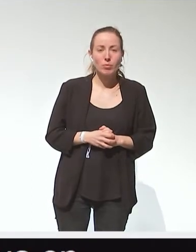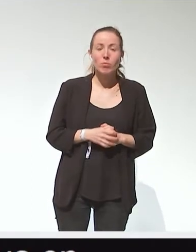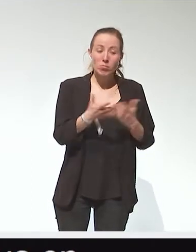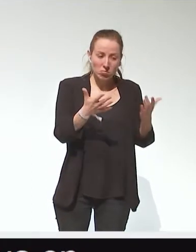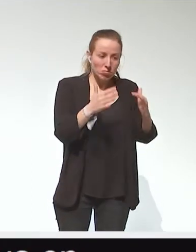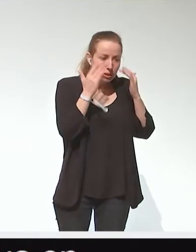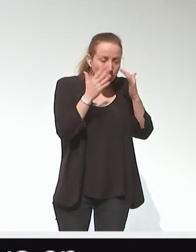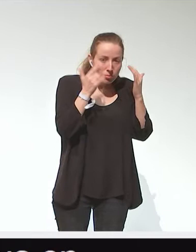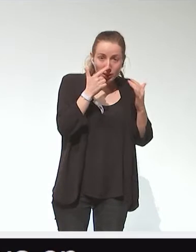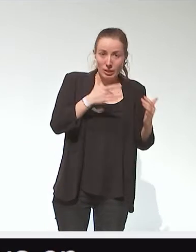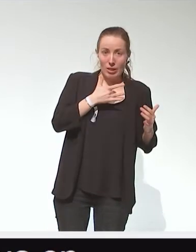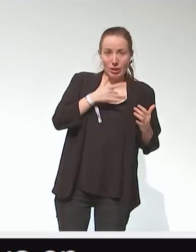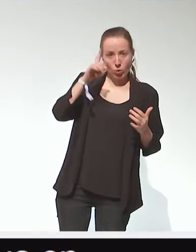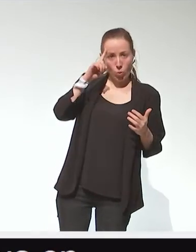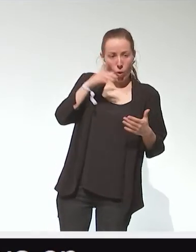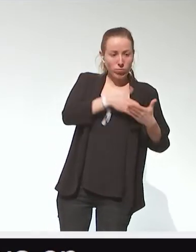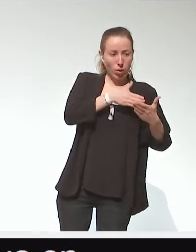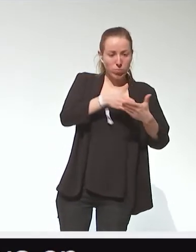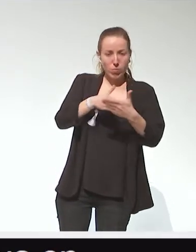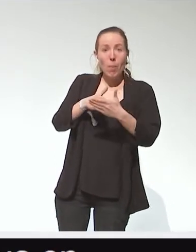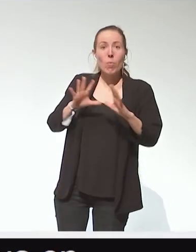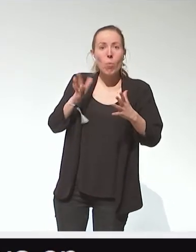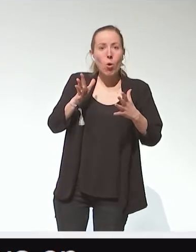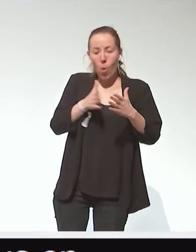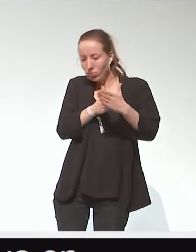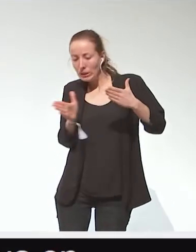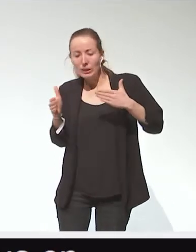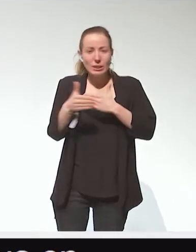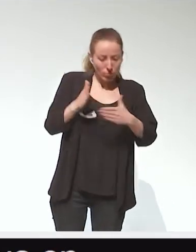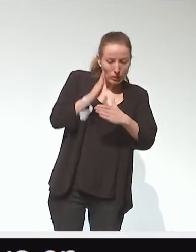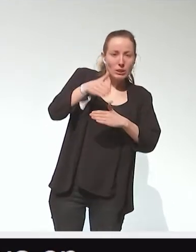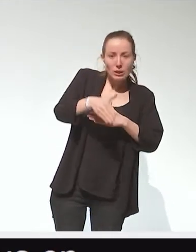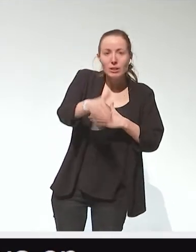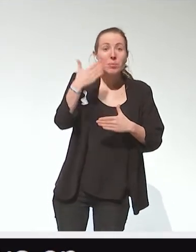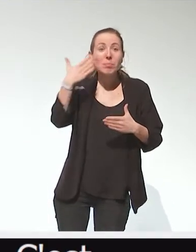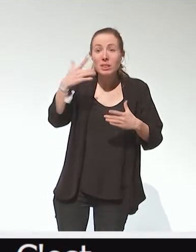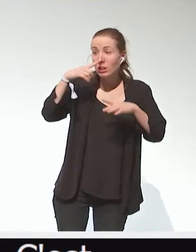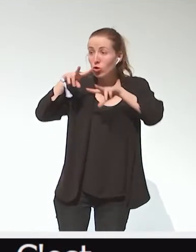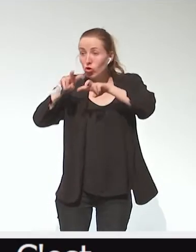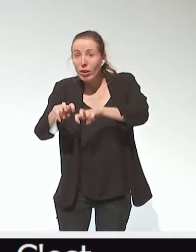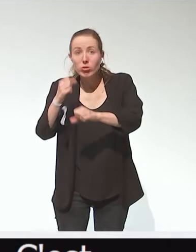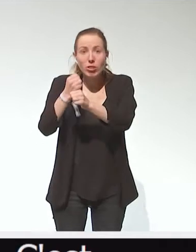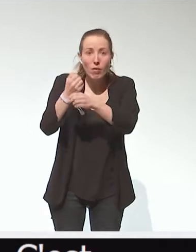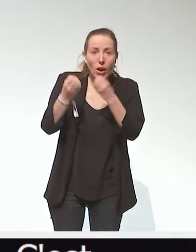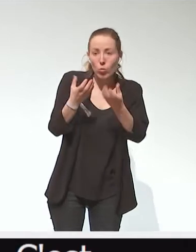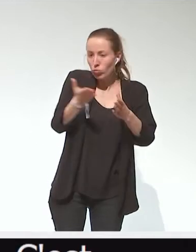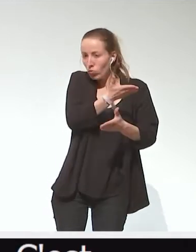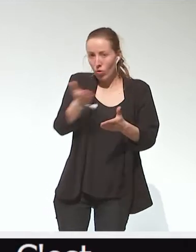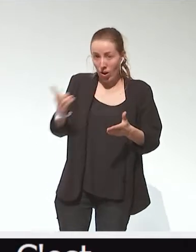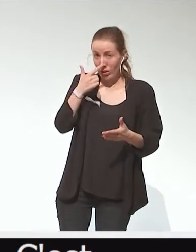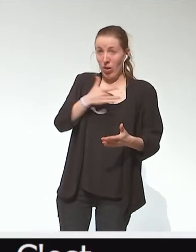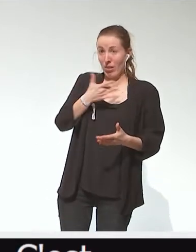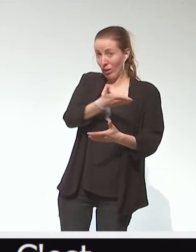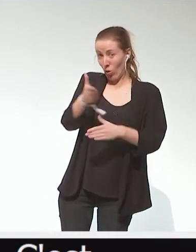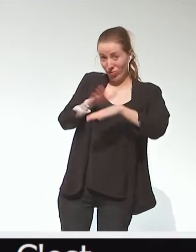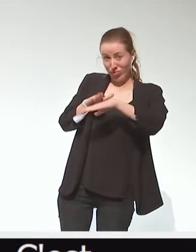you to look at these measures. It could help people integrate in the market. Thank you. Merci beaucoup.